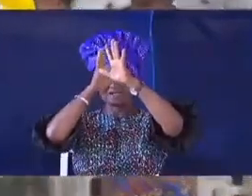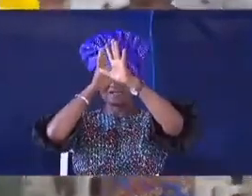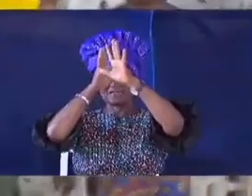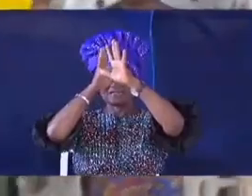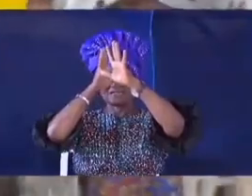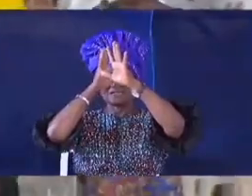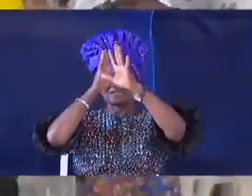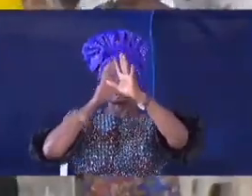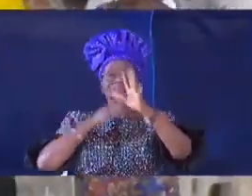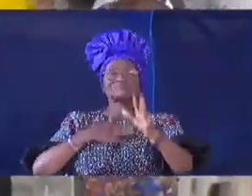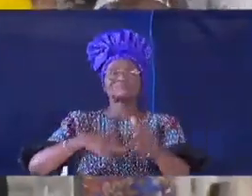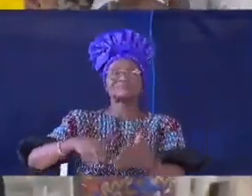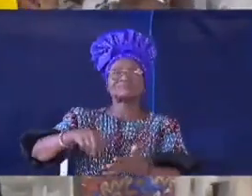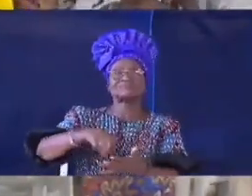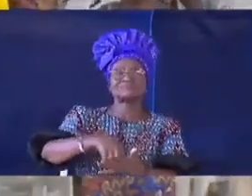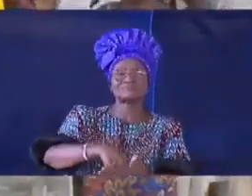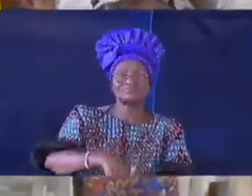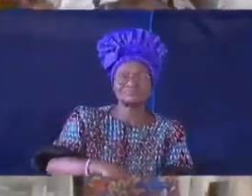Hallelujah.